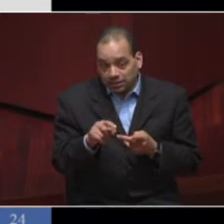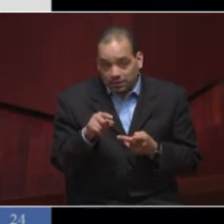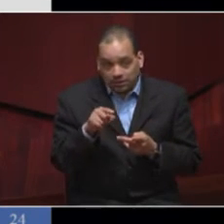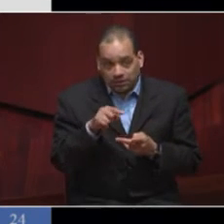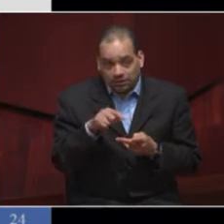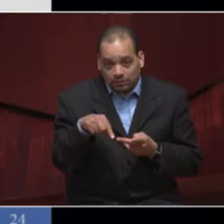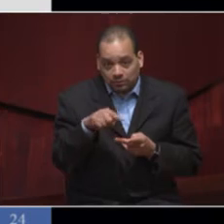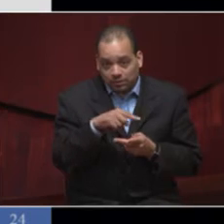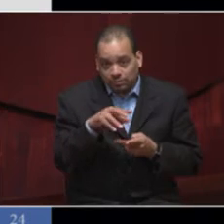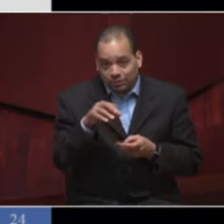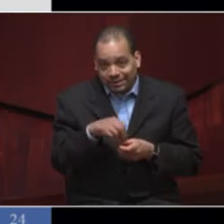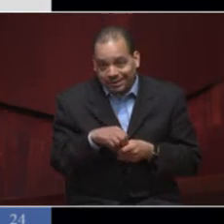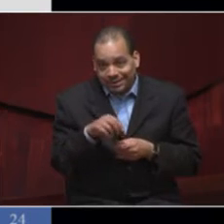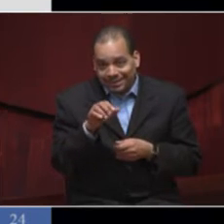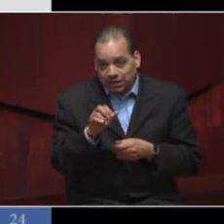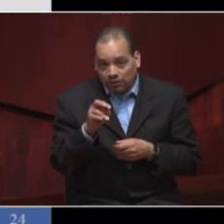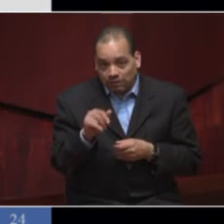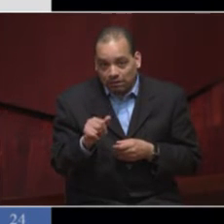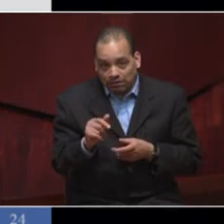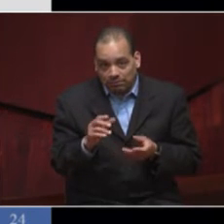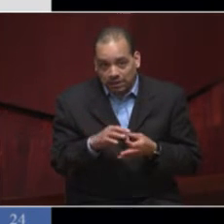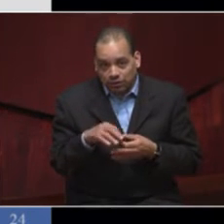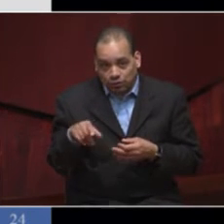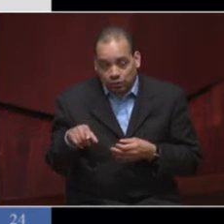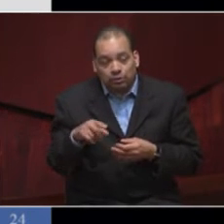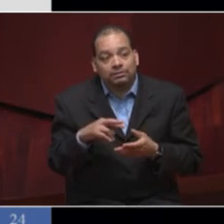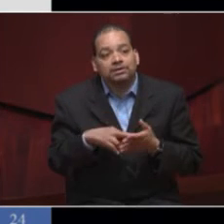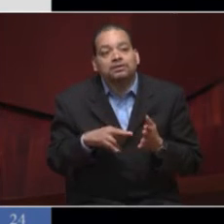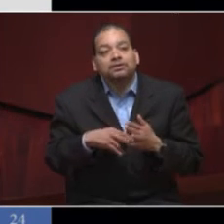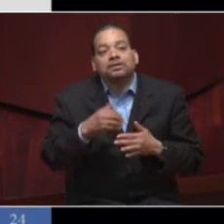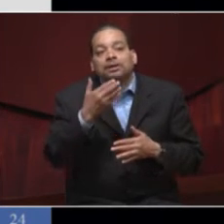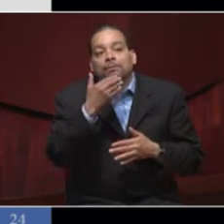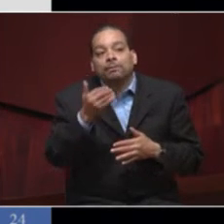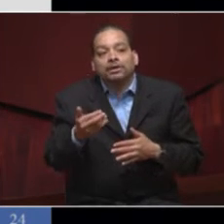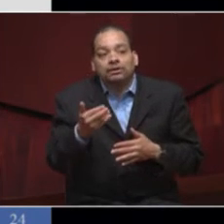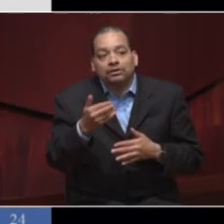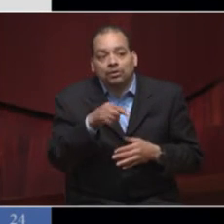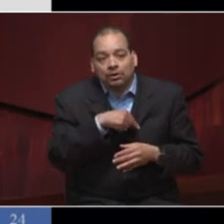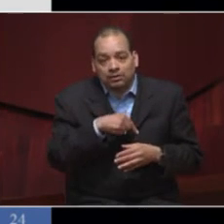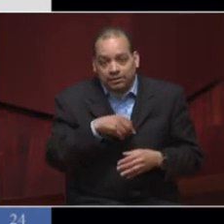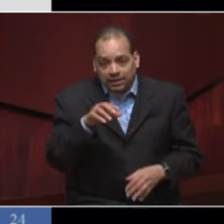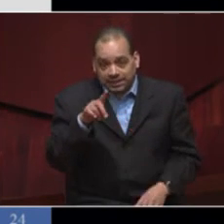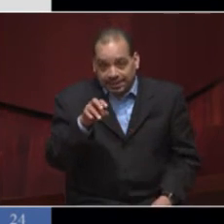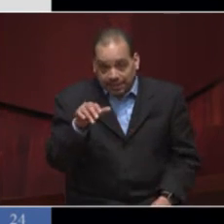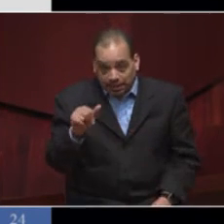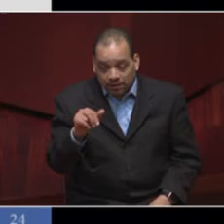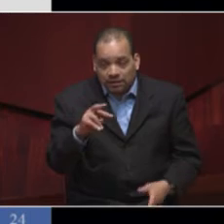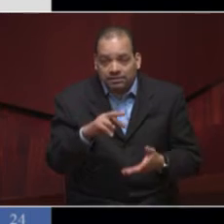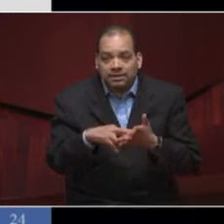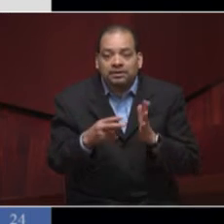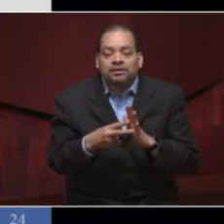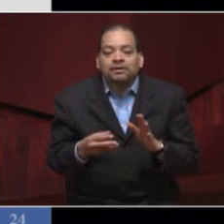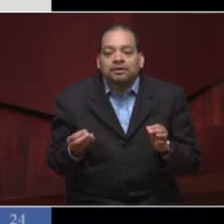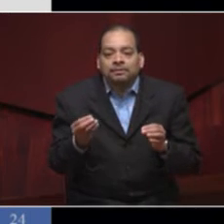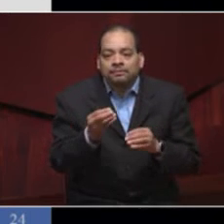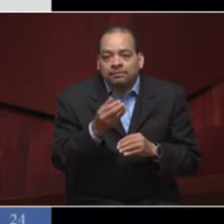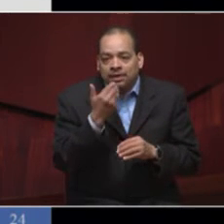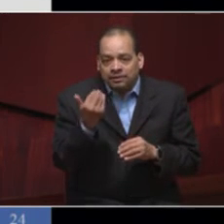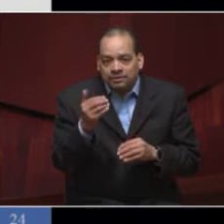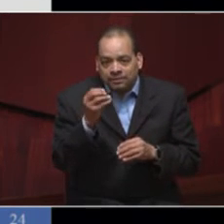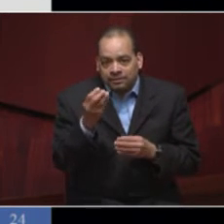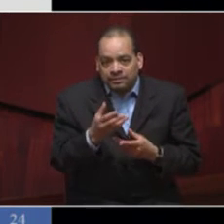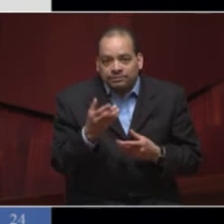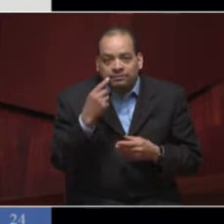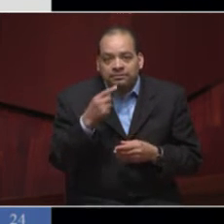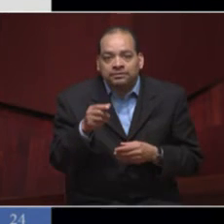based on what's in ARCIS. So the better the ARCIS data is, the better the information in ERA will be. Review those